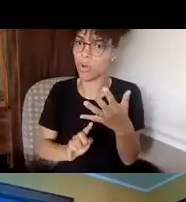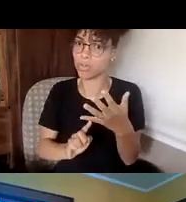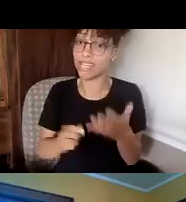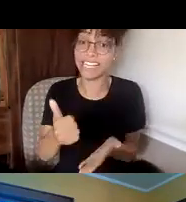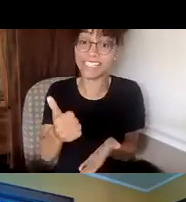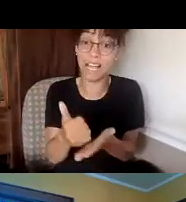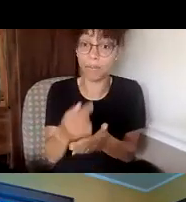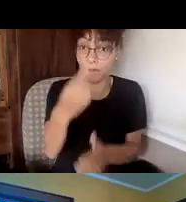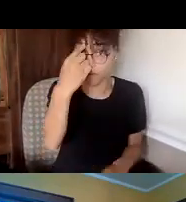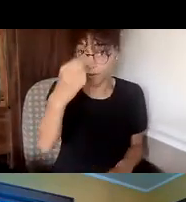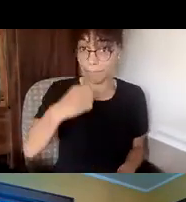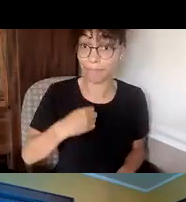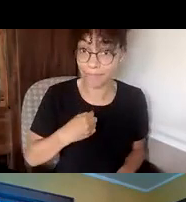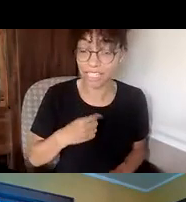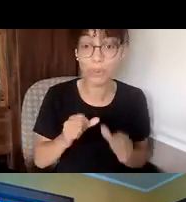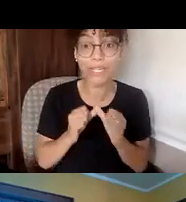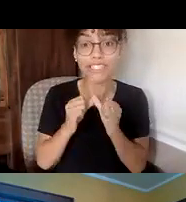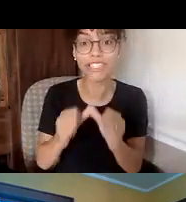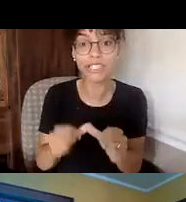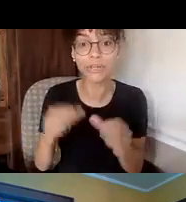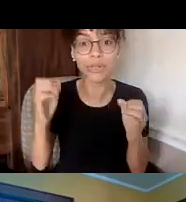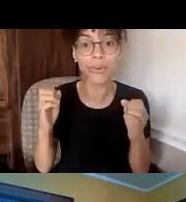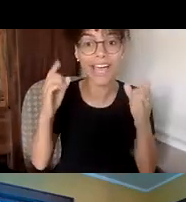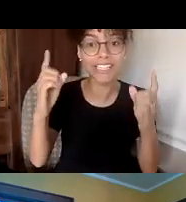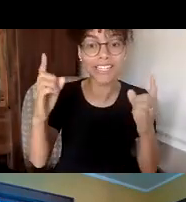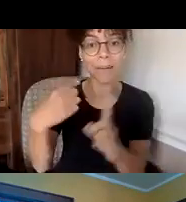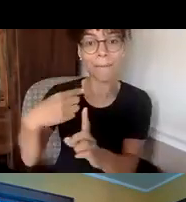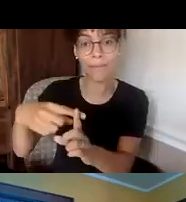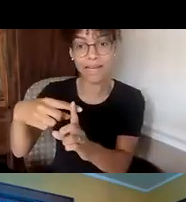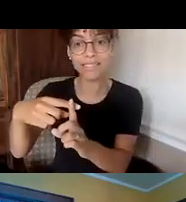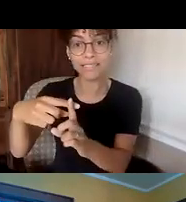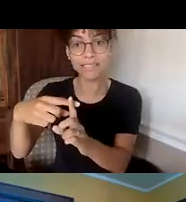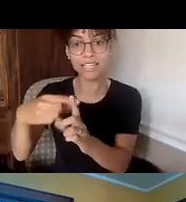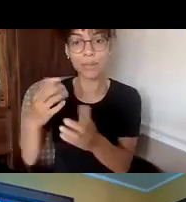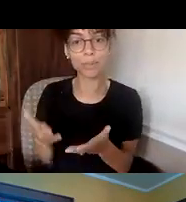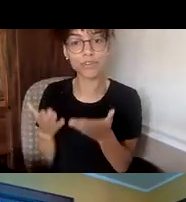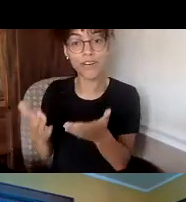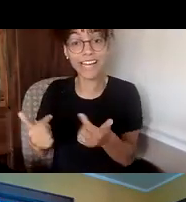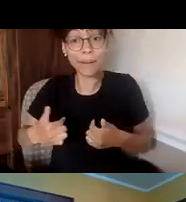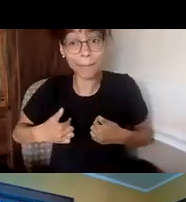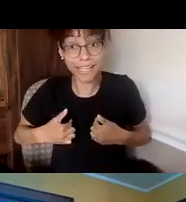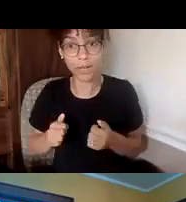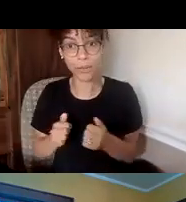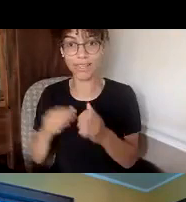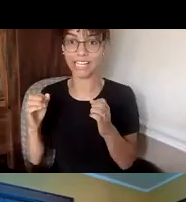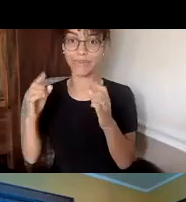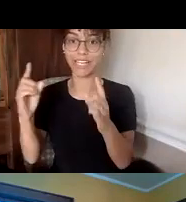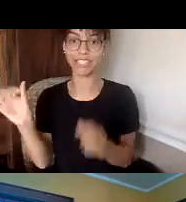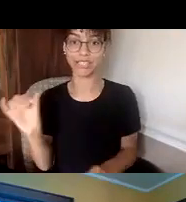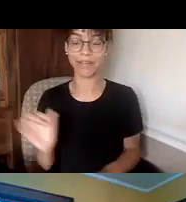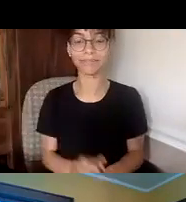me in continuing to educate and also providing me with some more education as well.